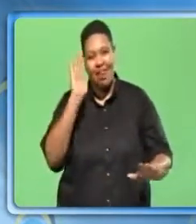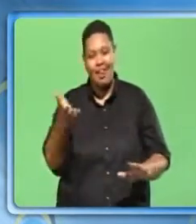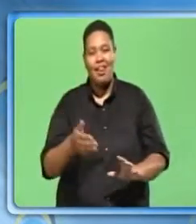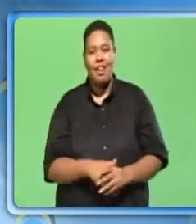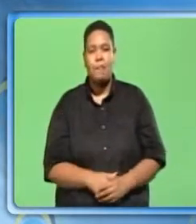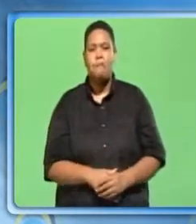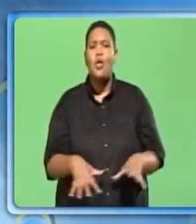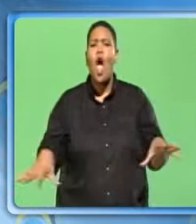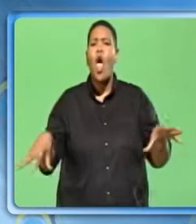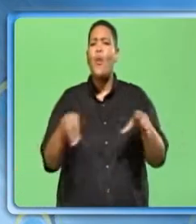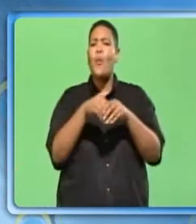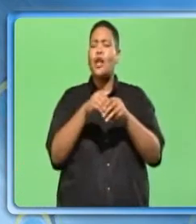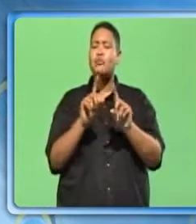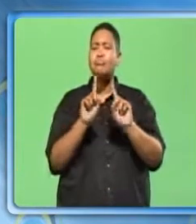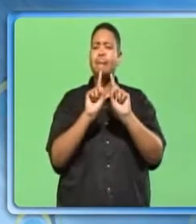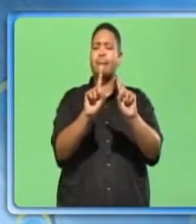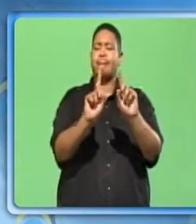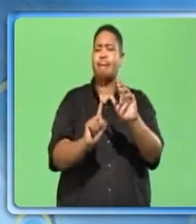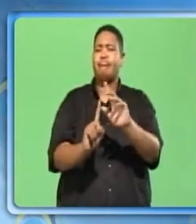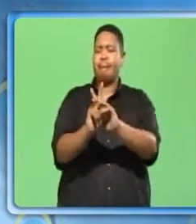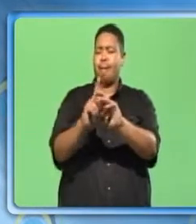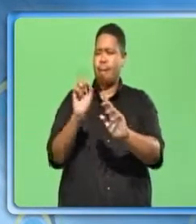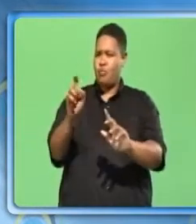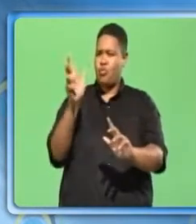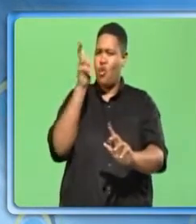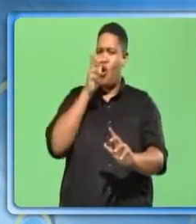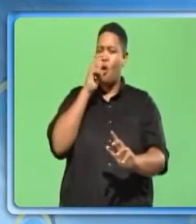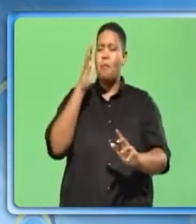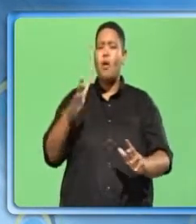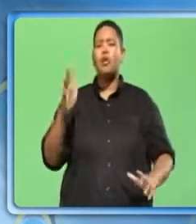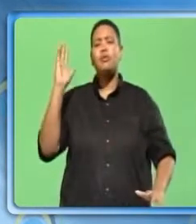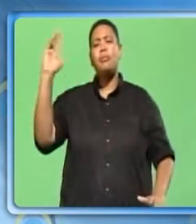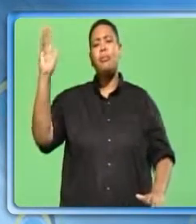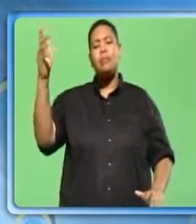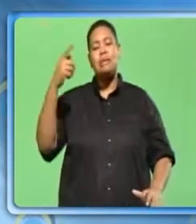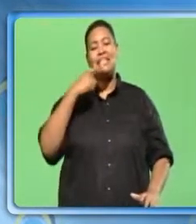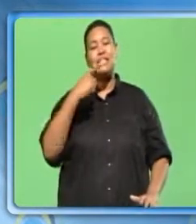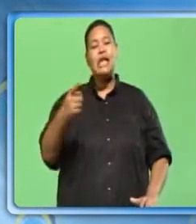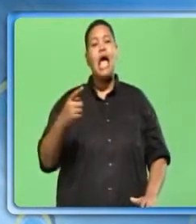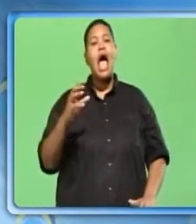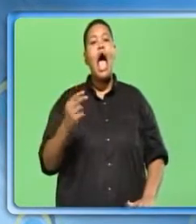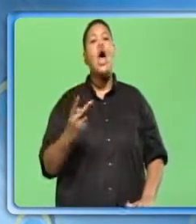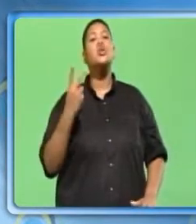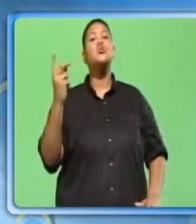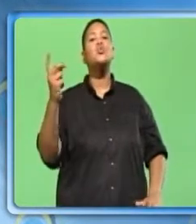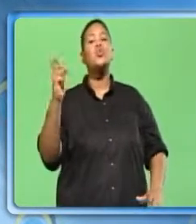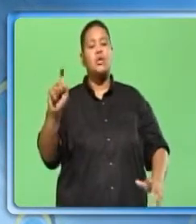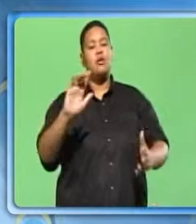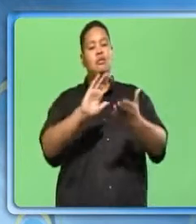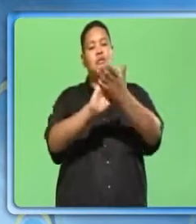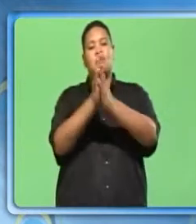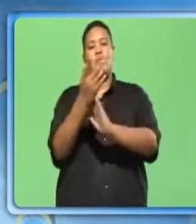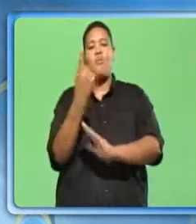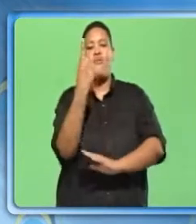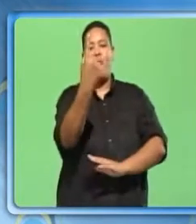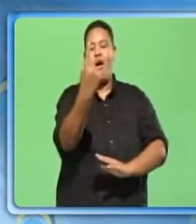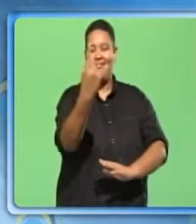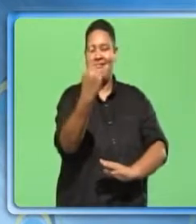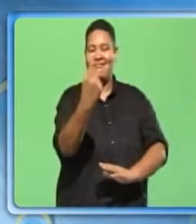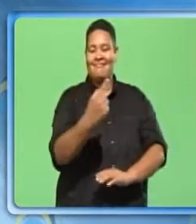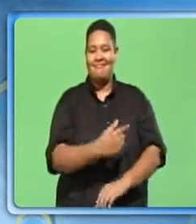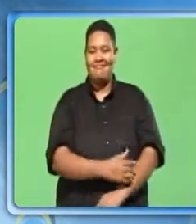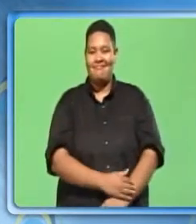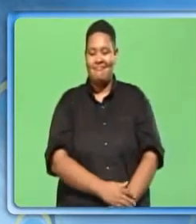At wedding ceremonies, you must have heard the officiator say, "And the two shall become one."